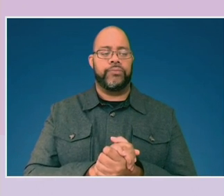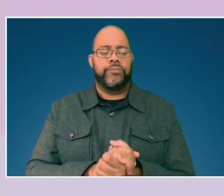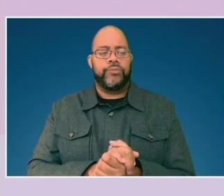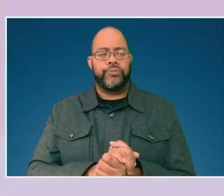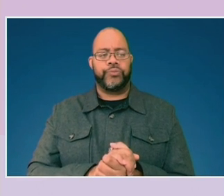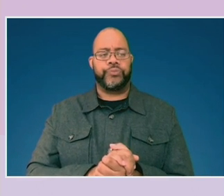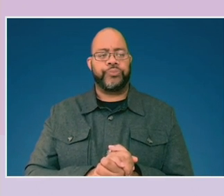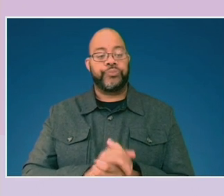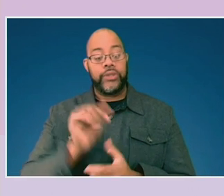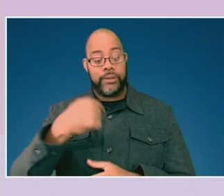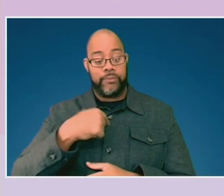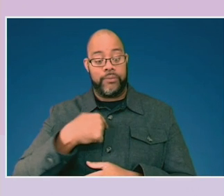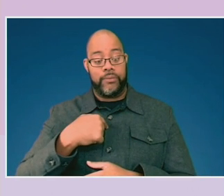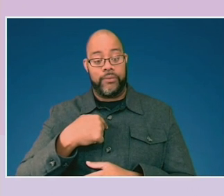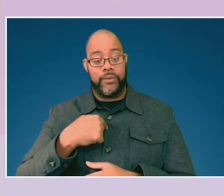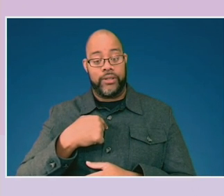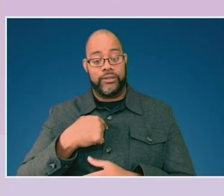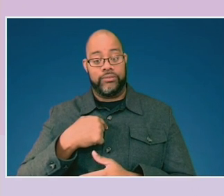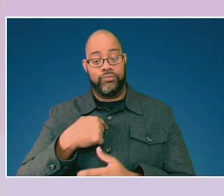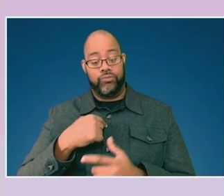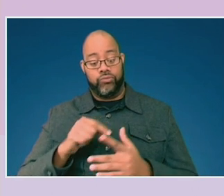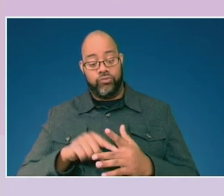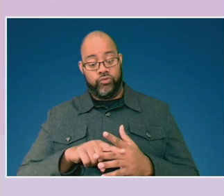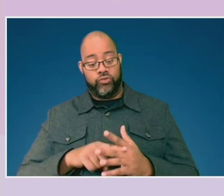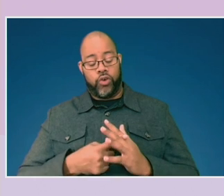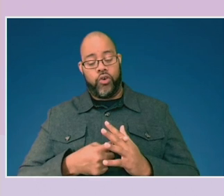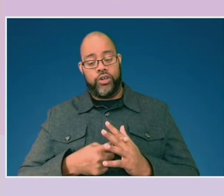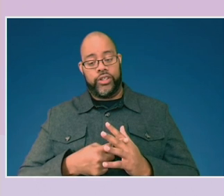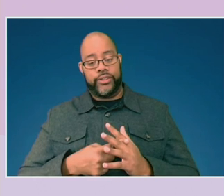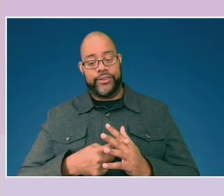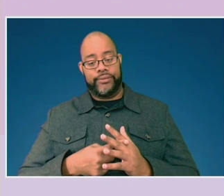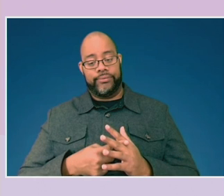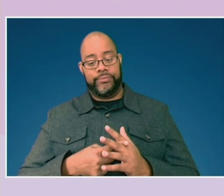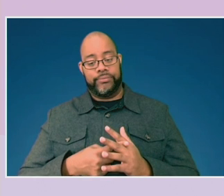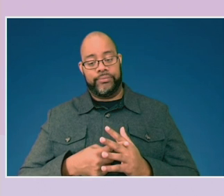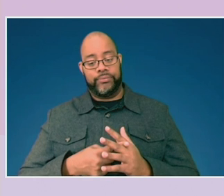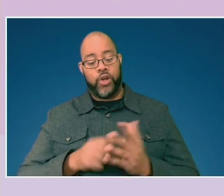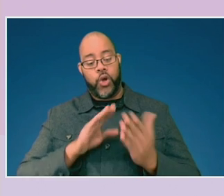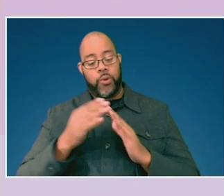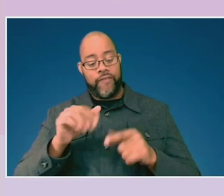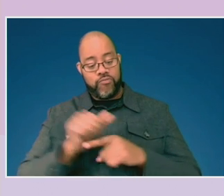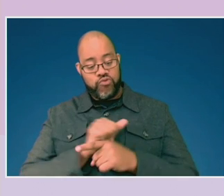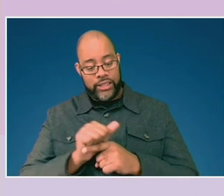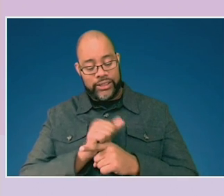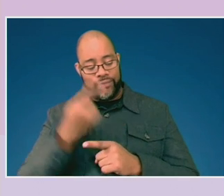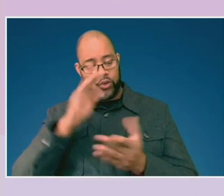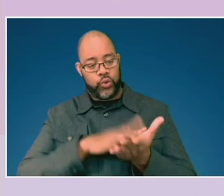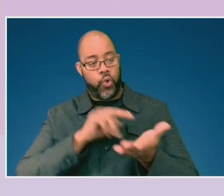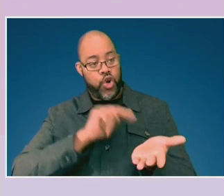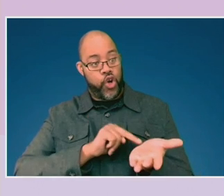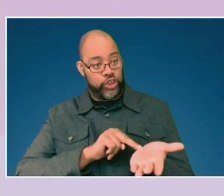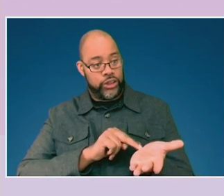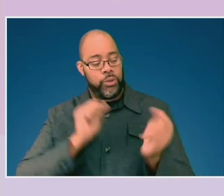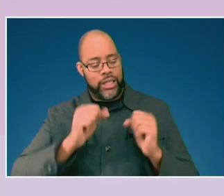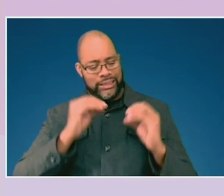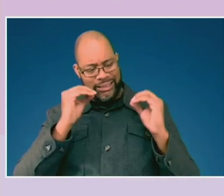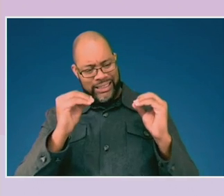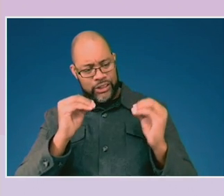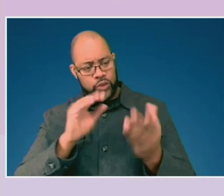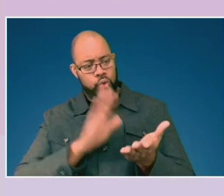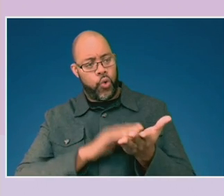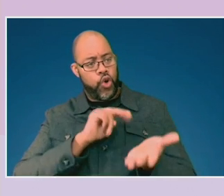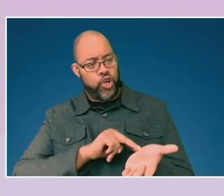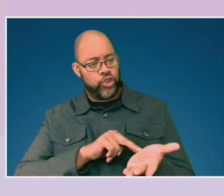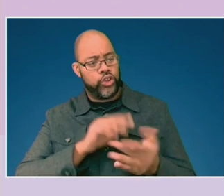like I'm at a vantage point, we started a community of practice for school nurses so we could educate school nurses on